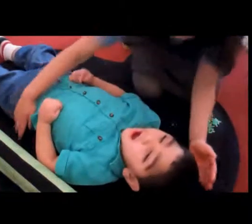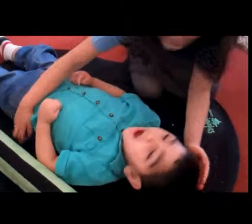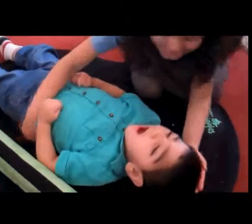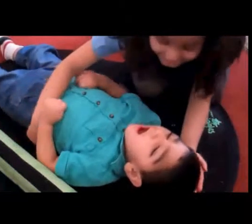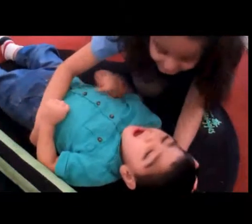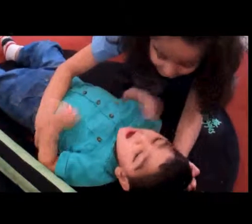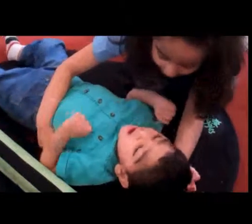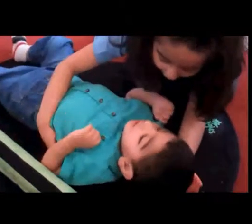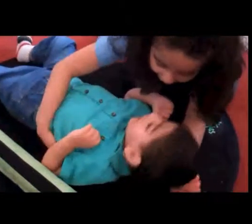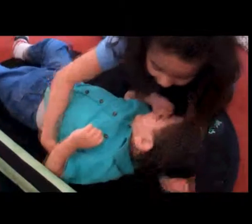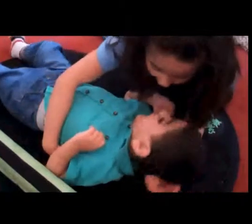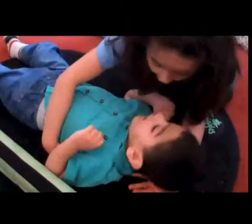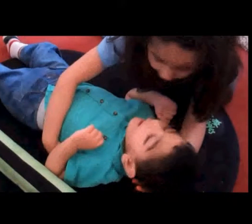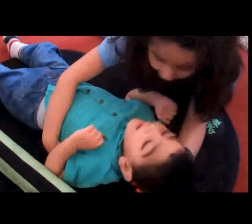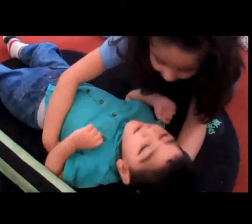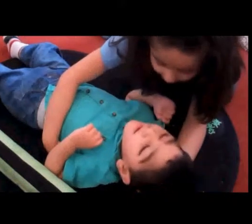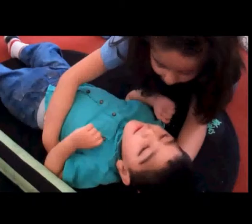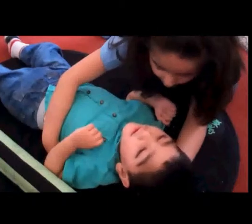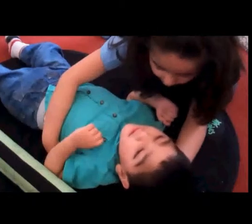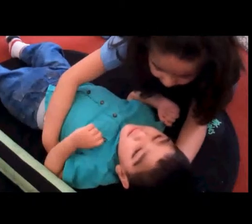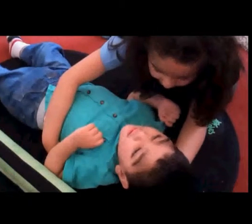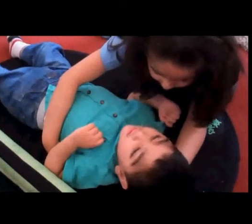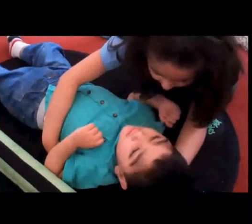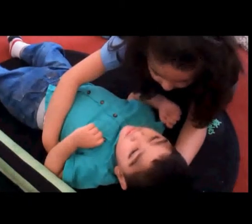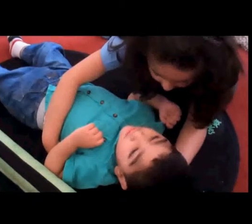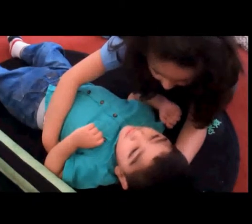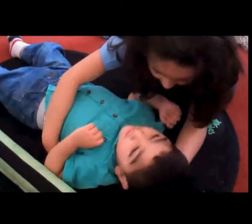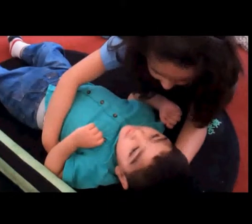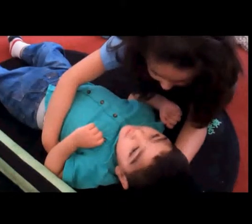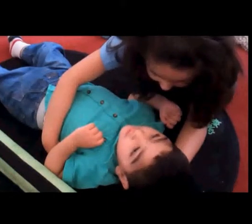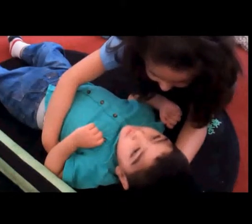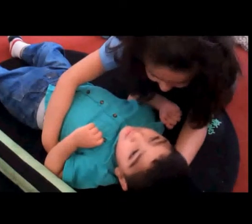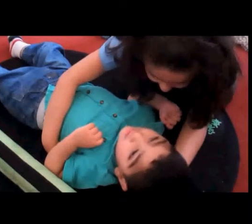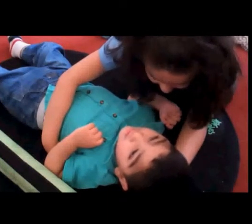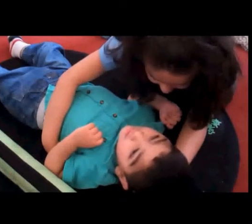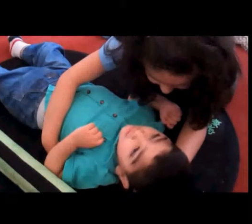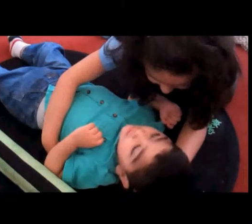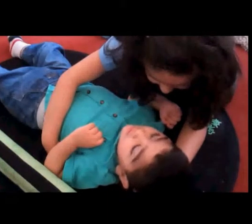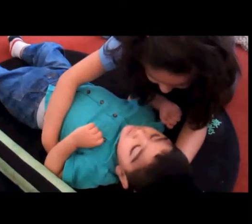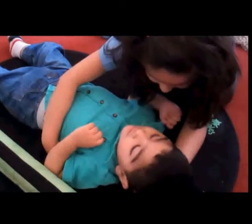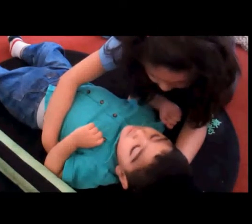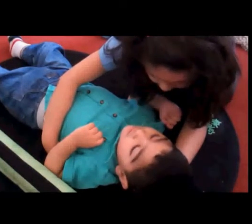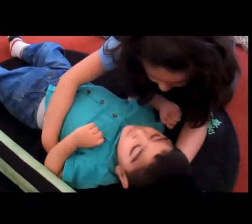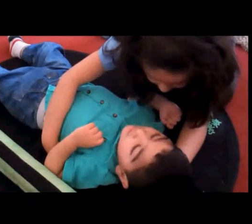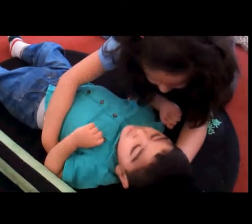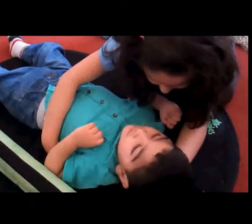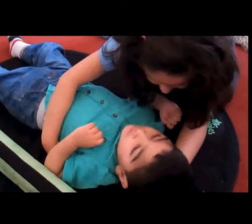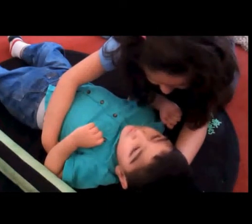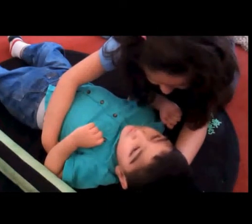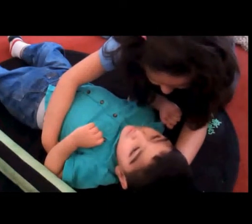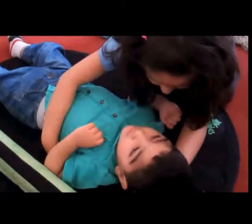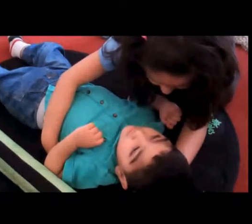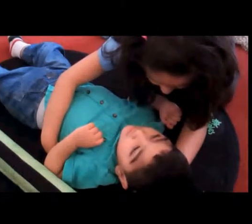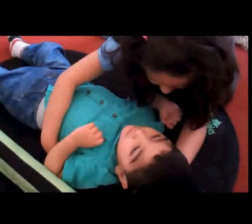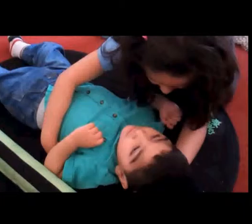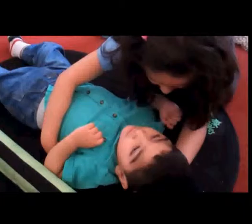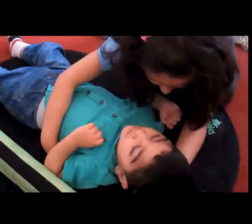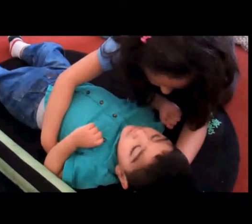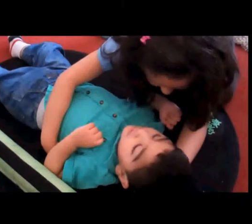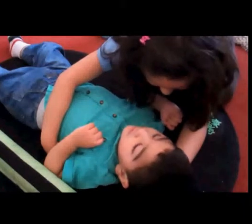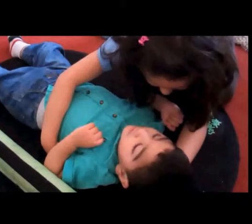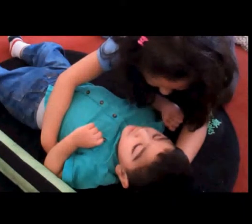rolls onto his right side towards his sister, lifting his left shoulder right off the mat before rolling back onto